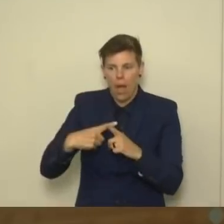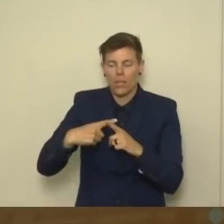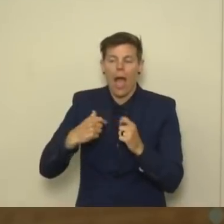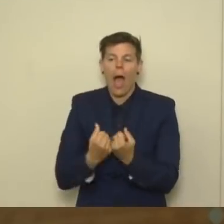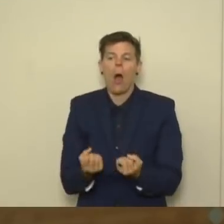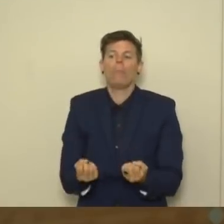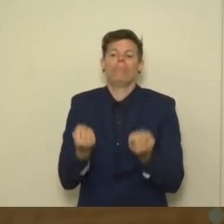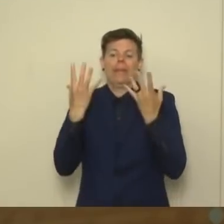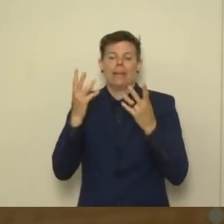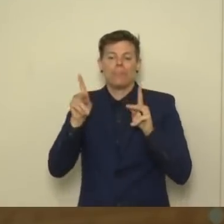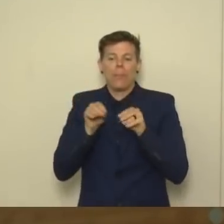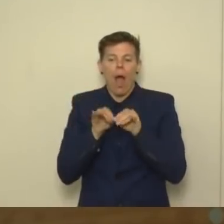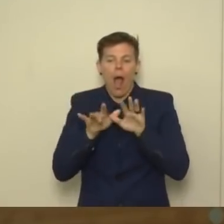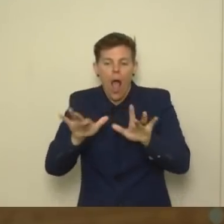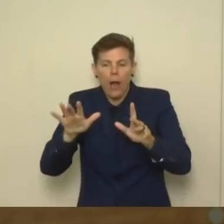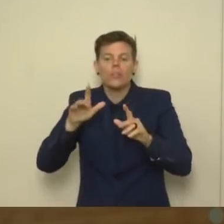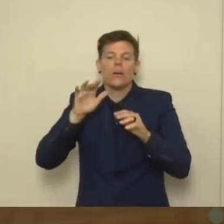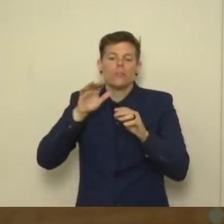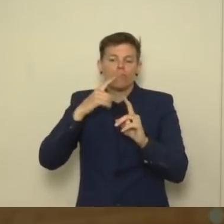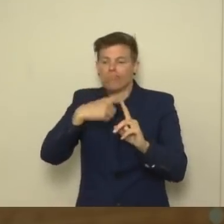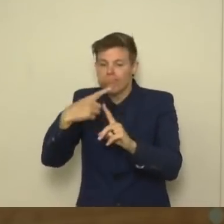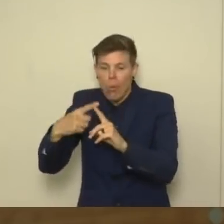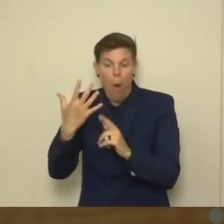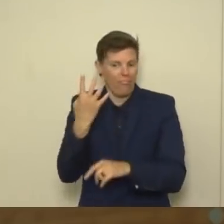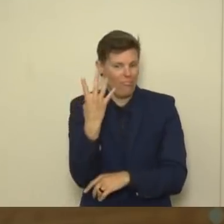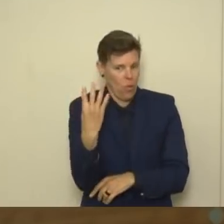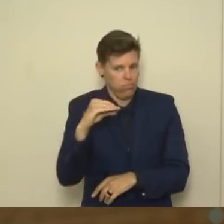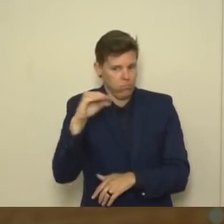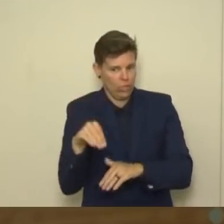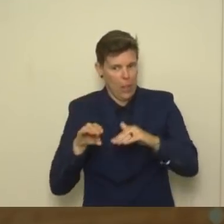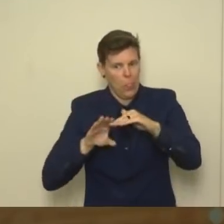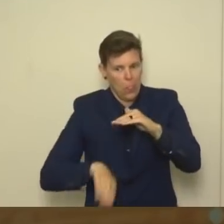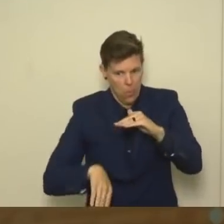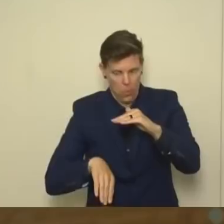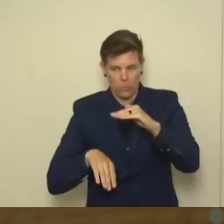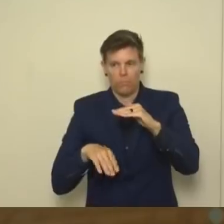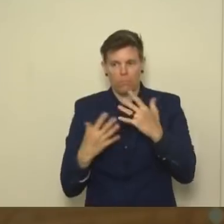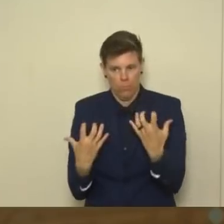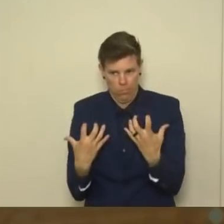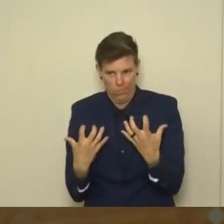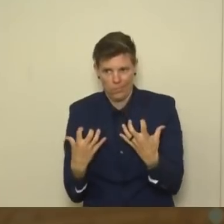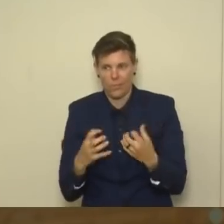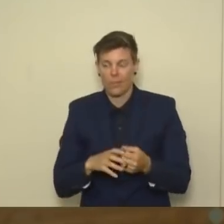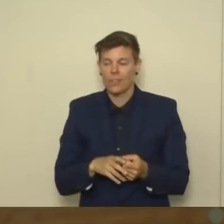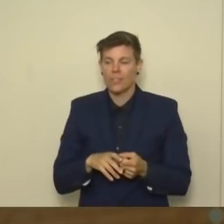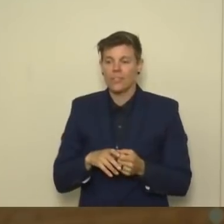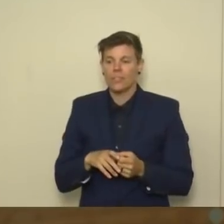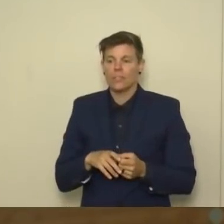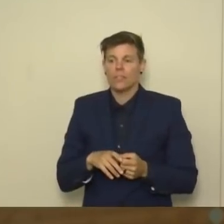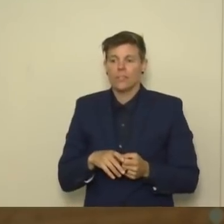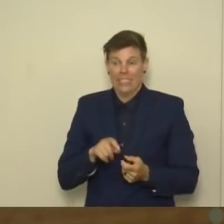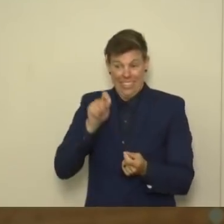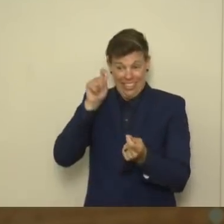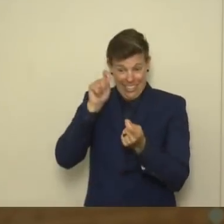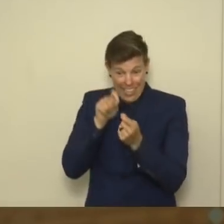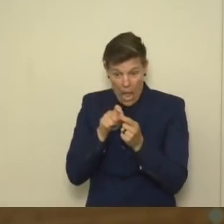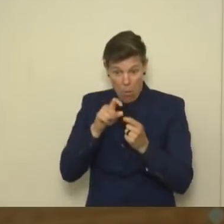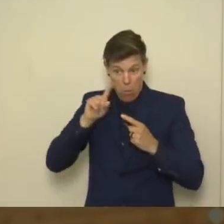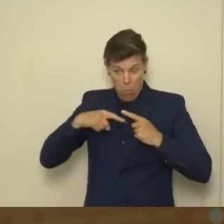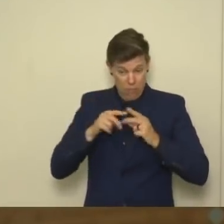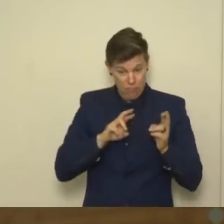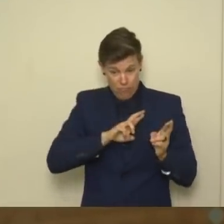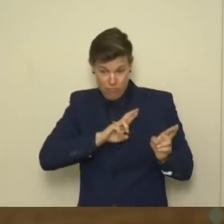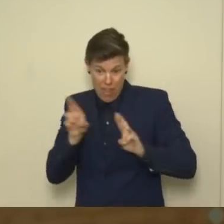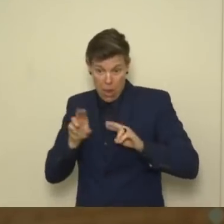rate that the governor mentioned. But we haven't nailed down what that target would be if we decided to